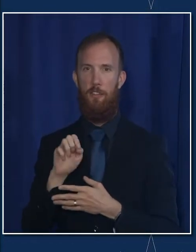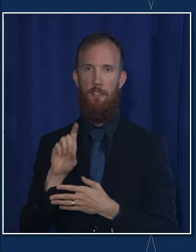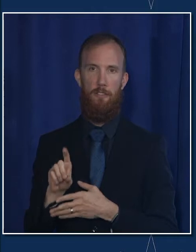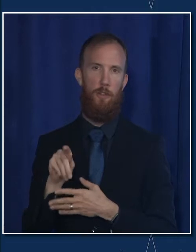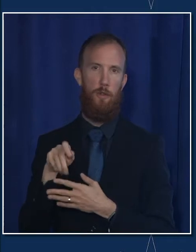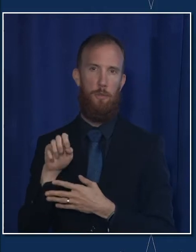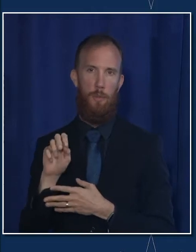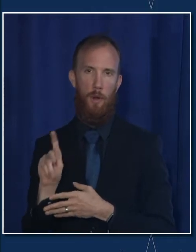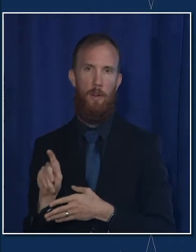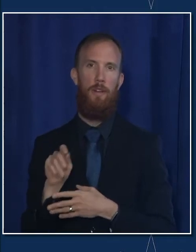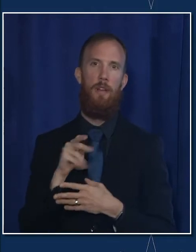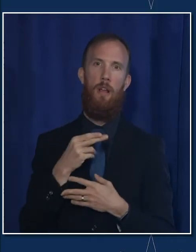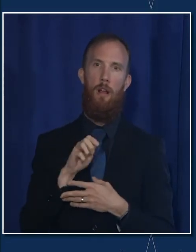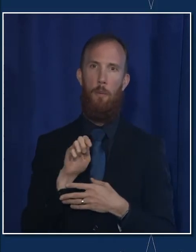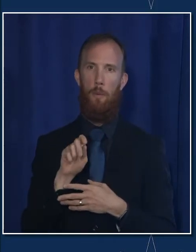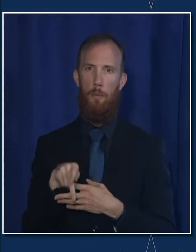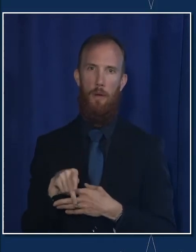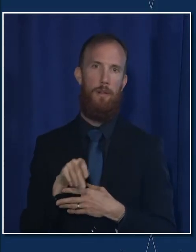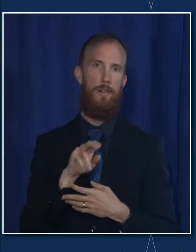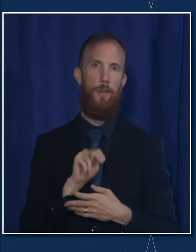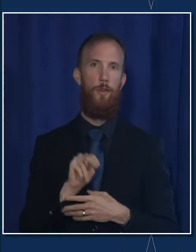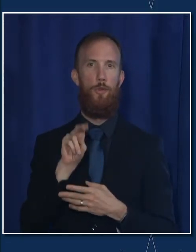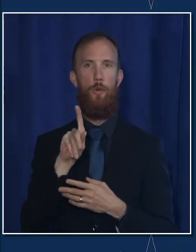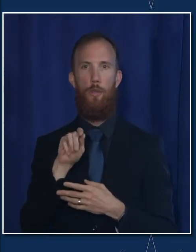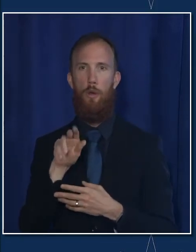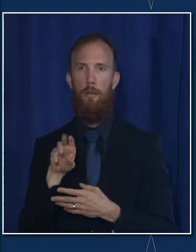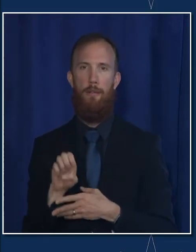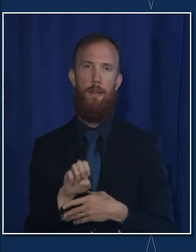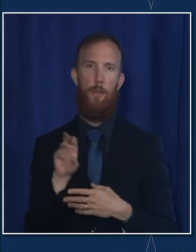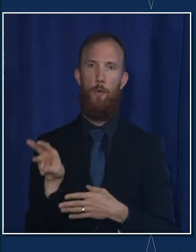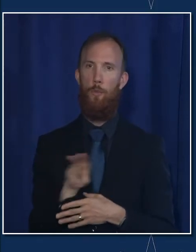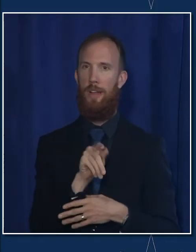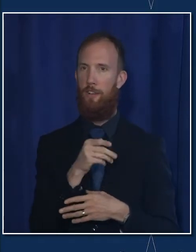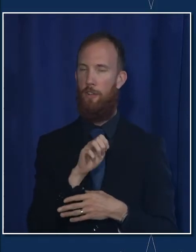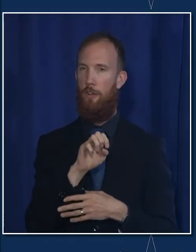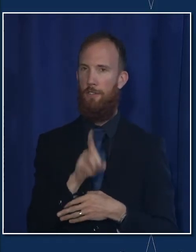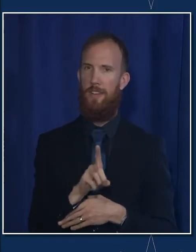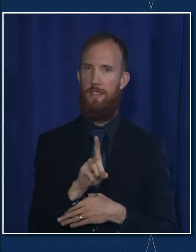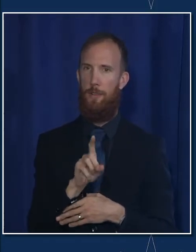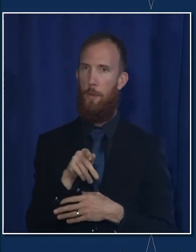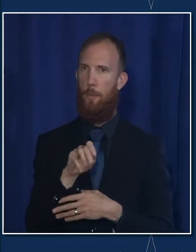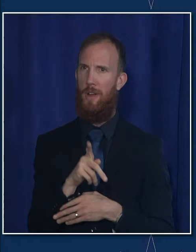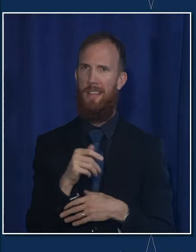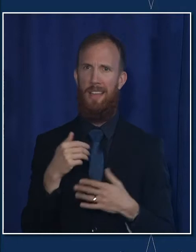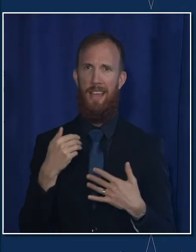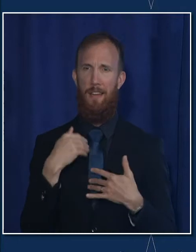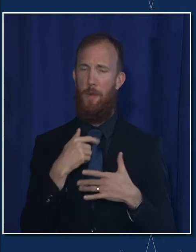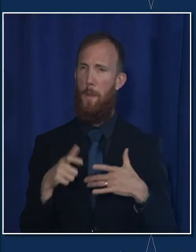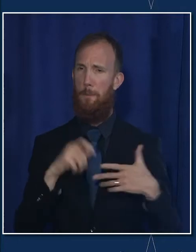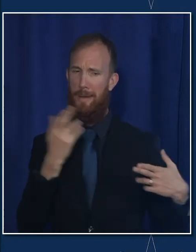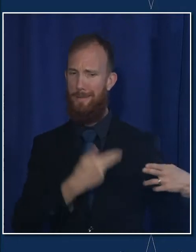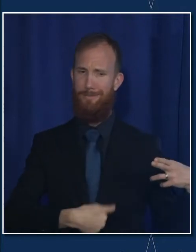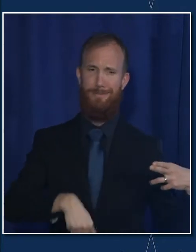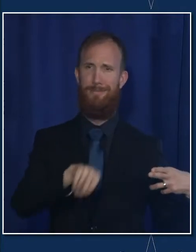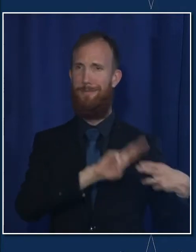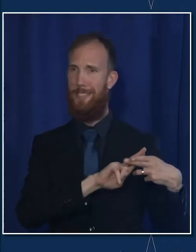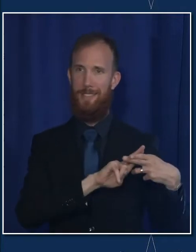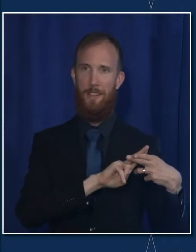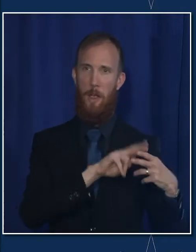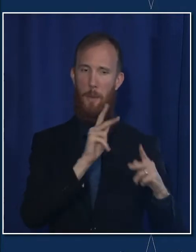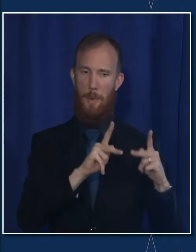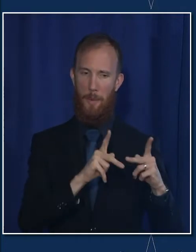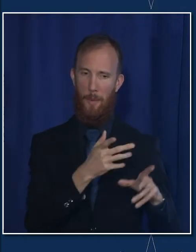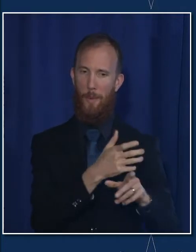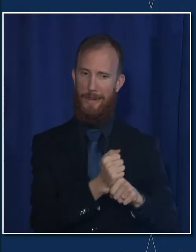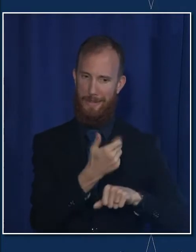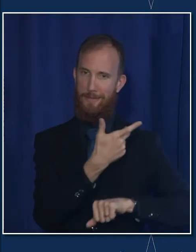North Lawndale, West Garfield Park, had our biggest increase in first dose vaccine coverage for ages 12 plus since last week, so that was good